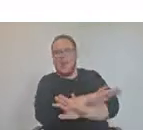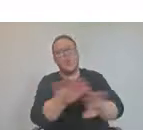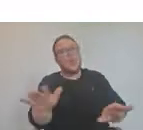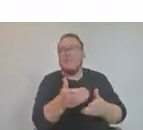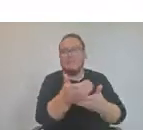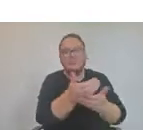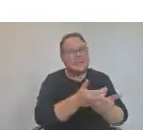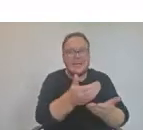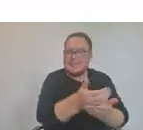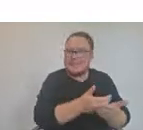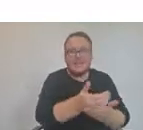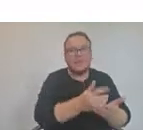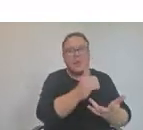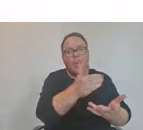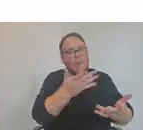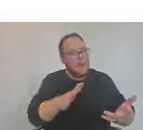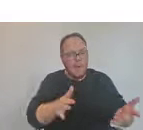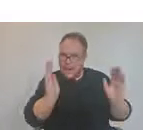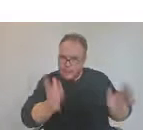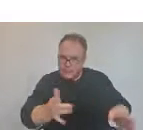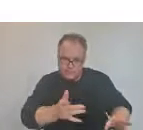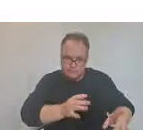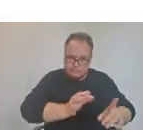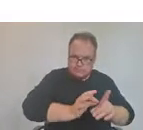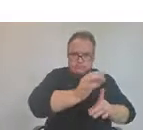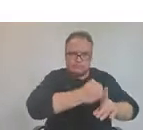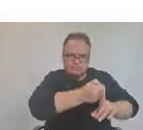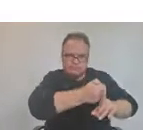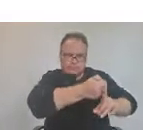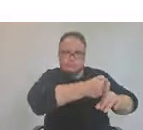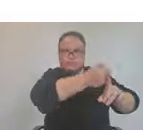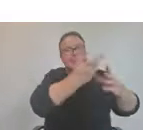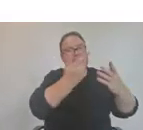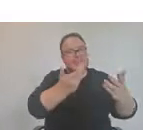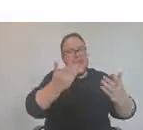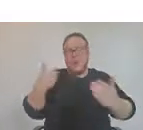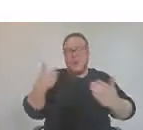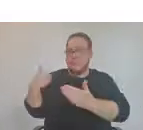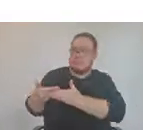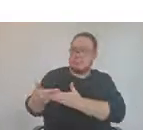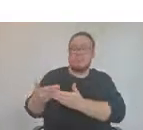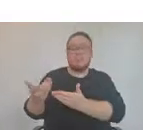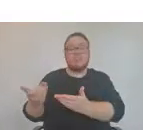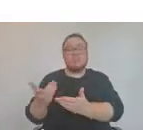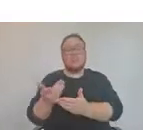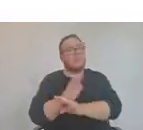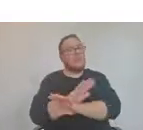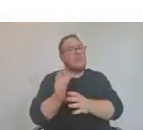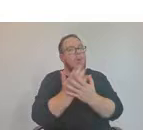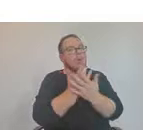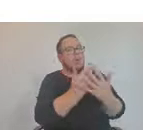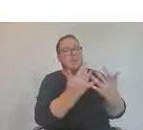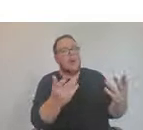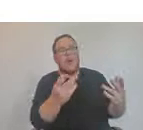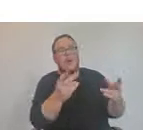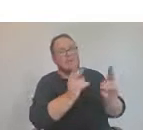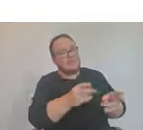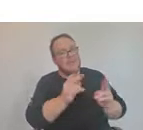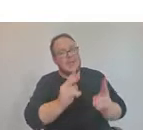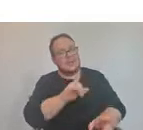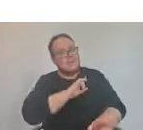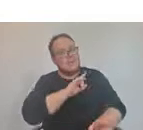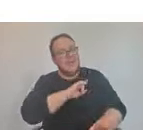some time now, but since we've had any significant number of deaths or outbreaks in our care homes, and a lot of that is testament to the work that Heather